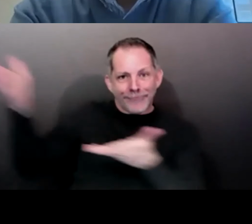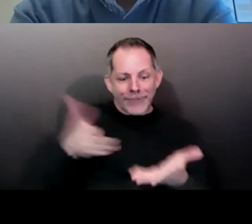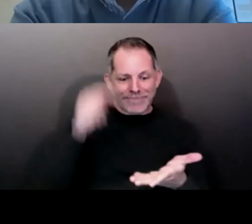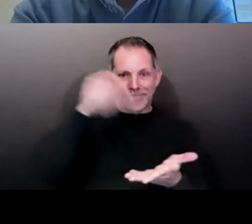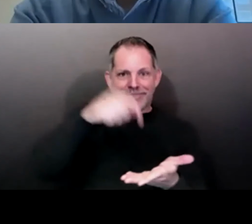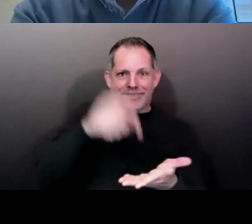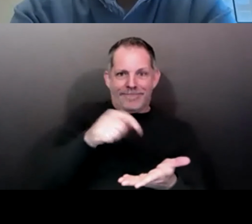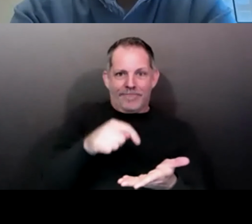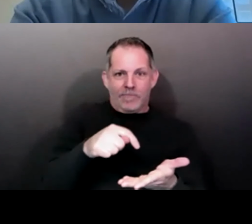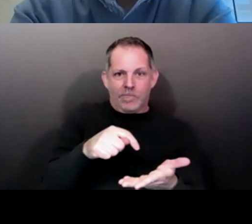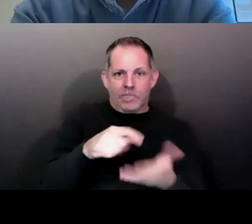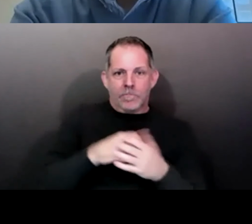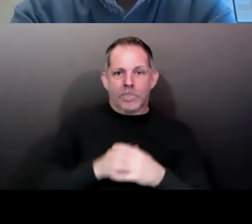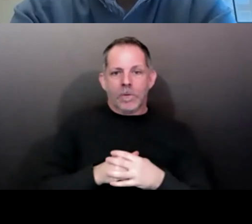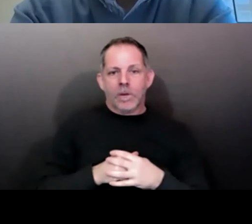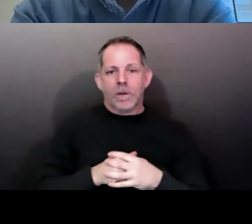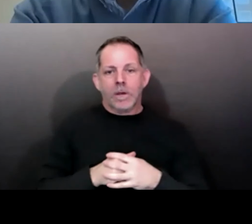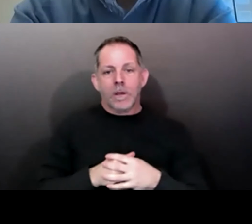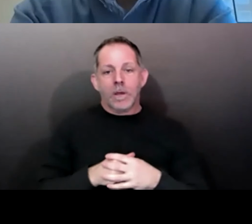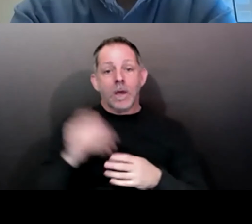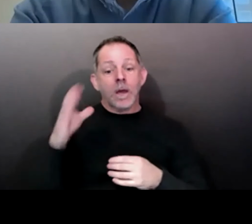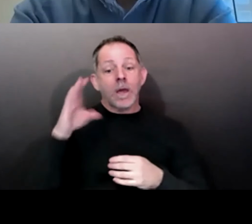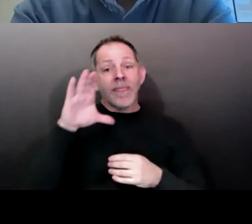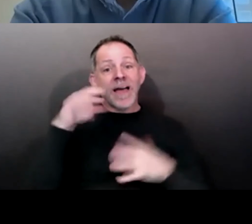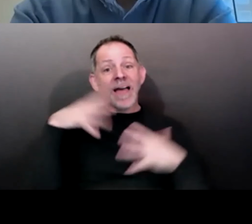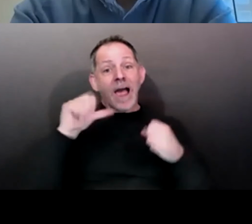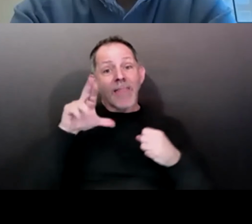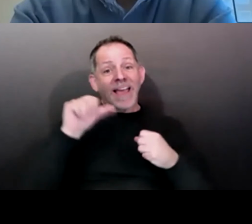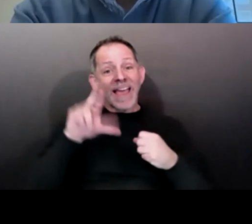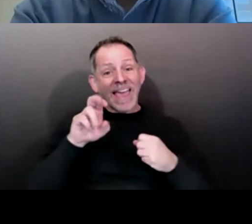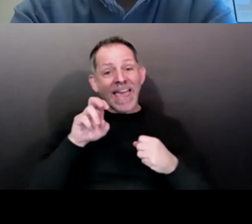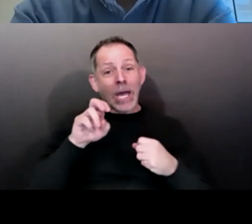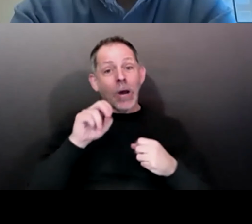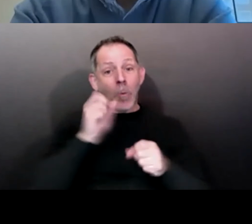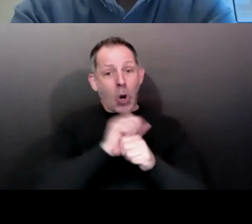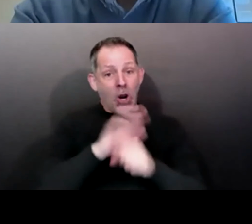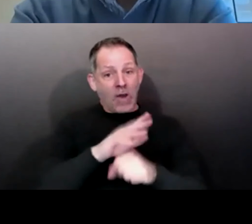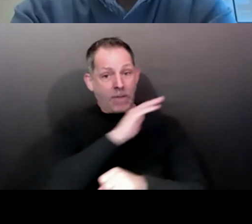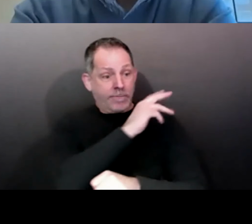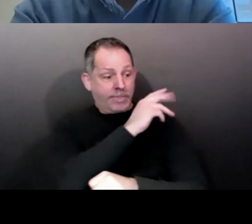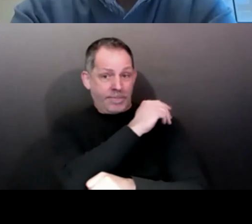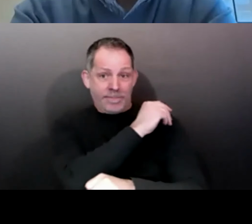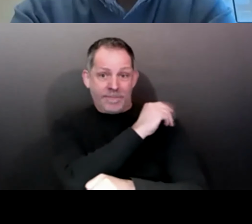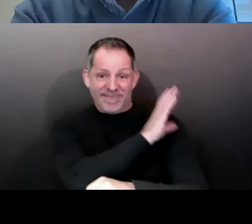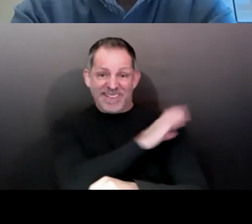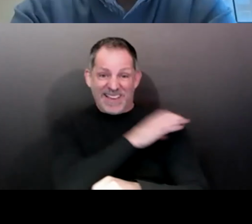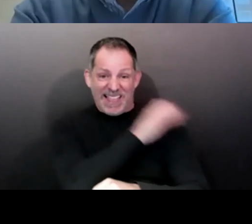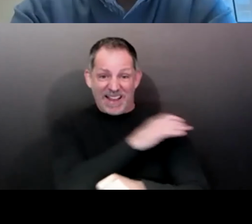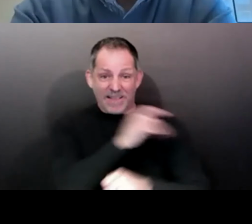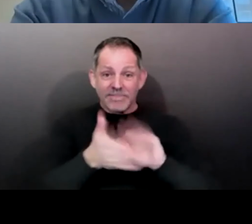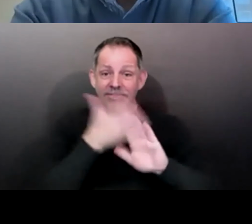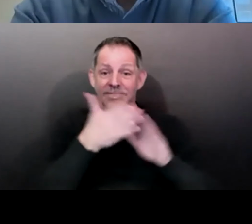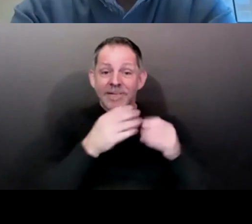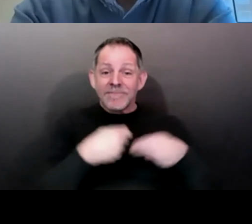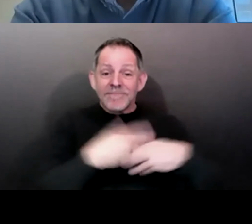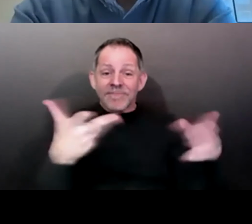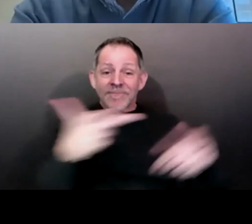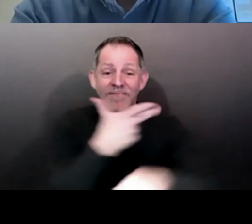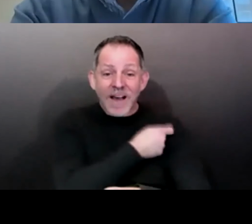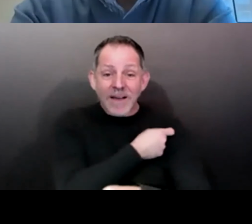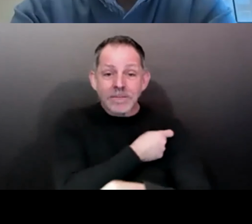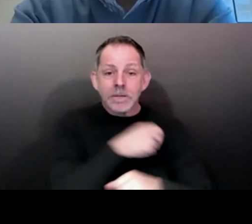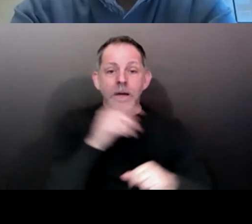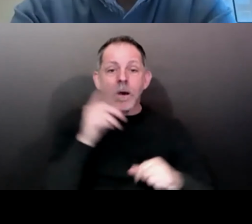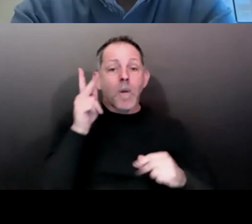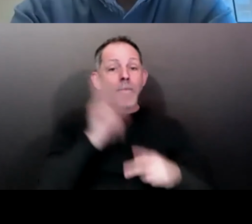community clinic are running our vaccination clinic, which means our people aren't able to get to their primary care appointments the way that they should be. And then there's a loss